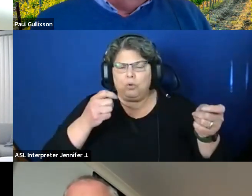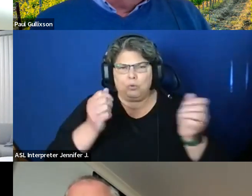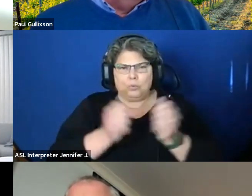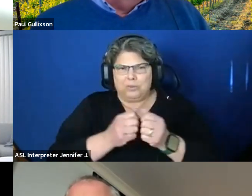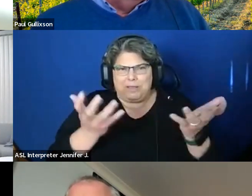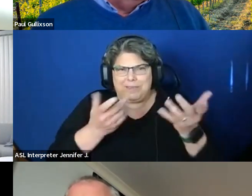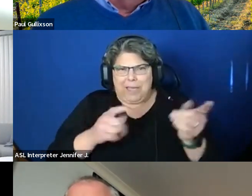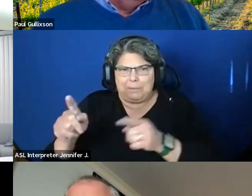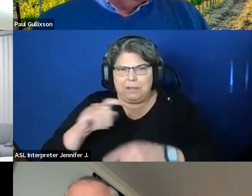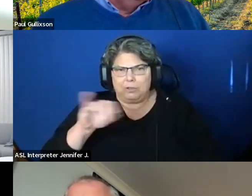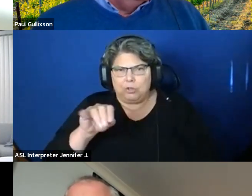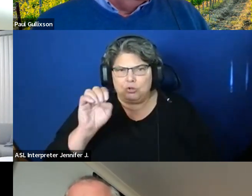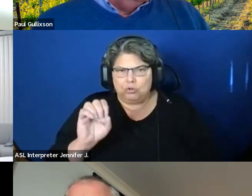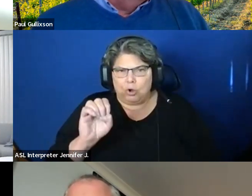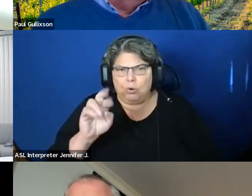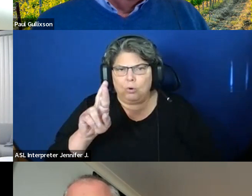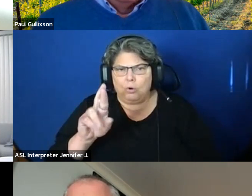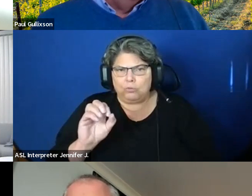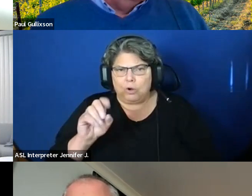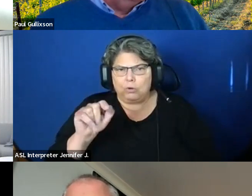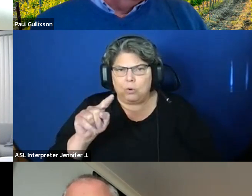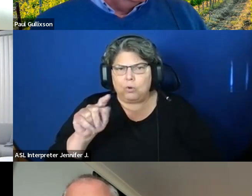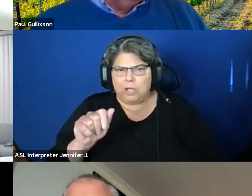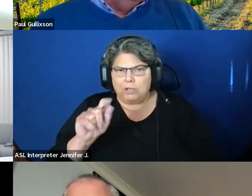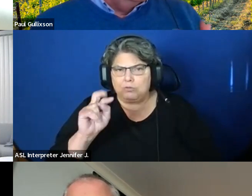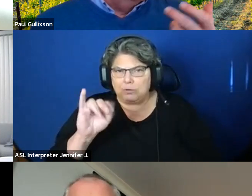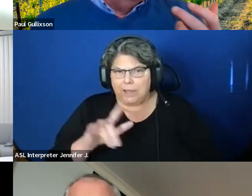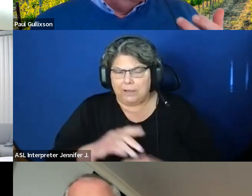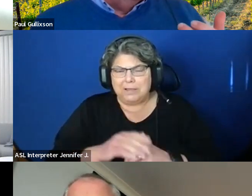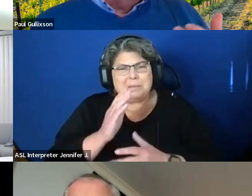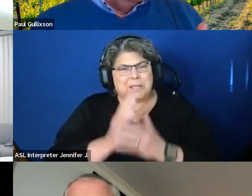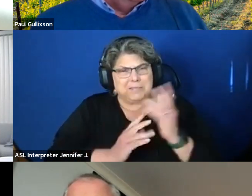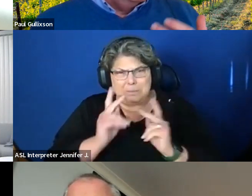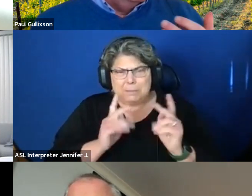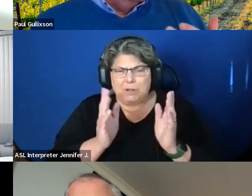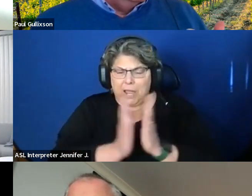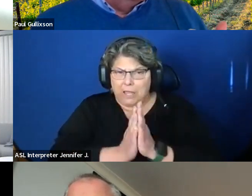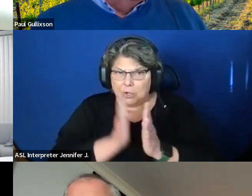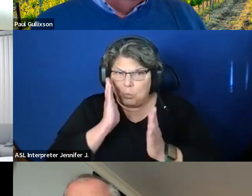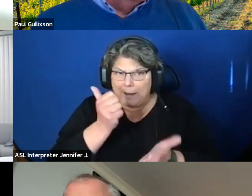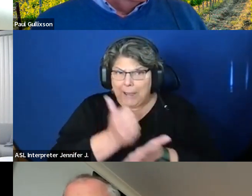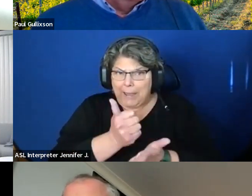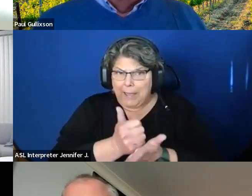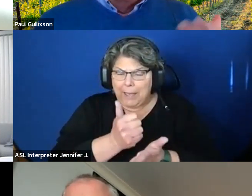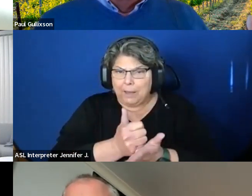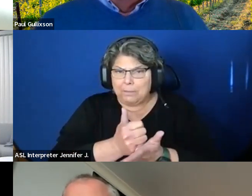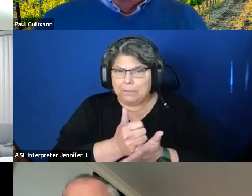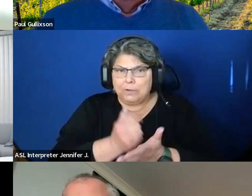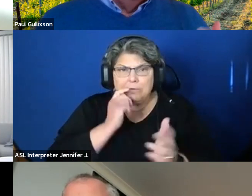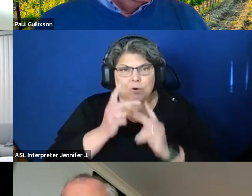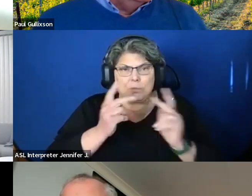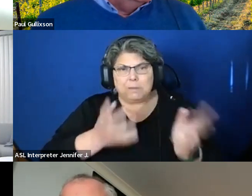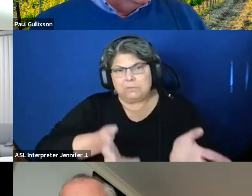Trail. But some of them are also asking, some of our guests today are also asking whether this will help in removing people from